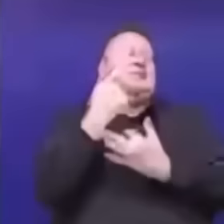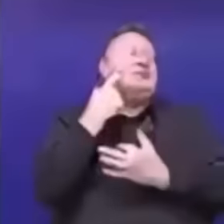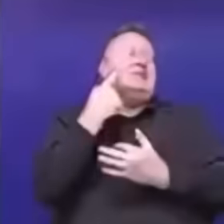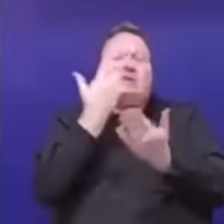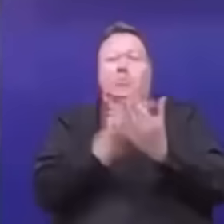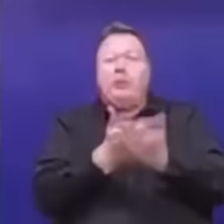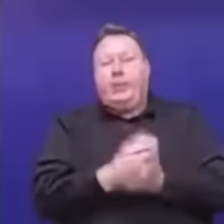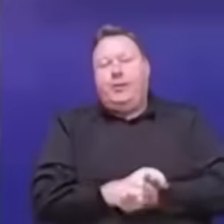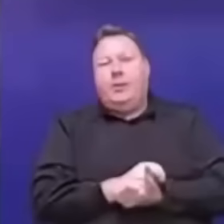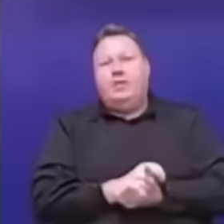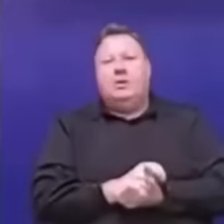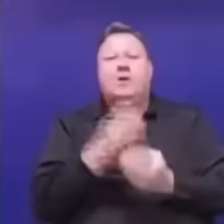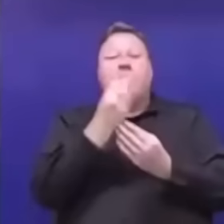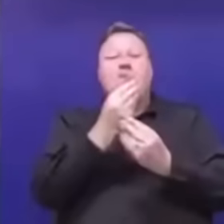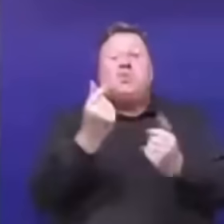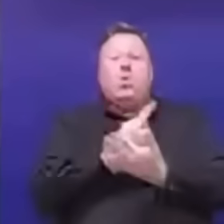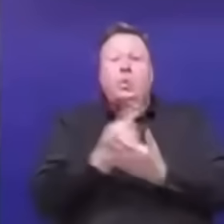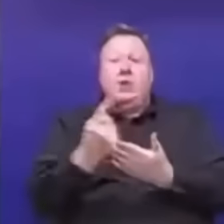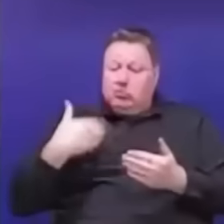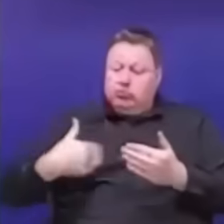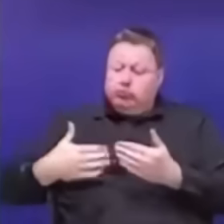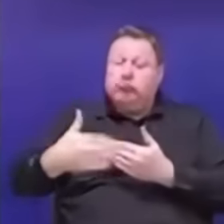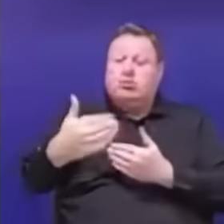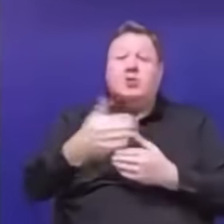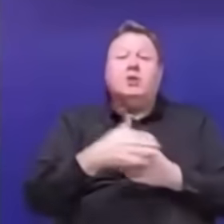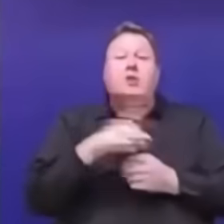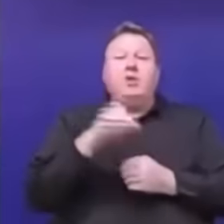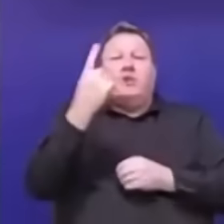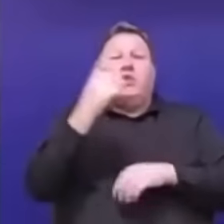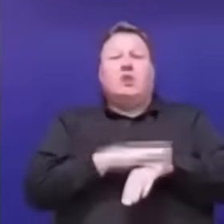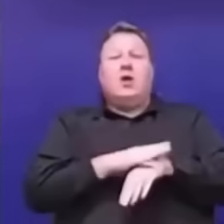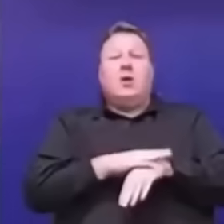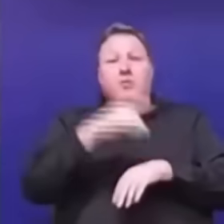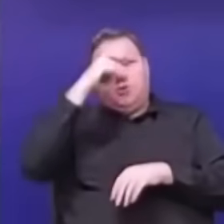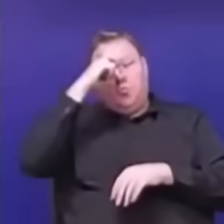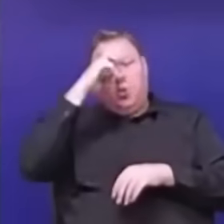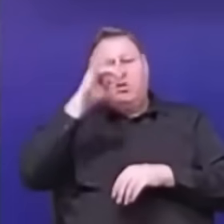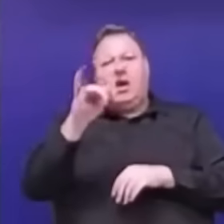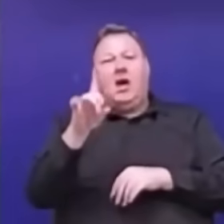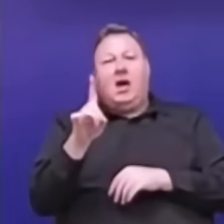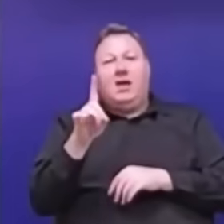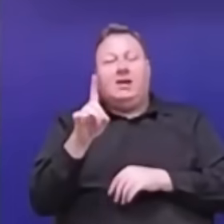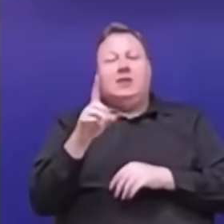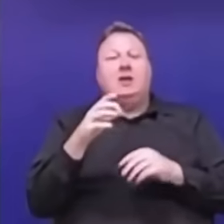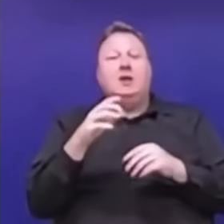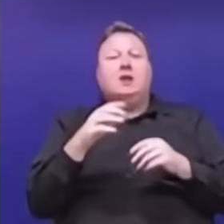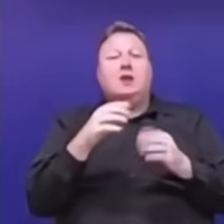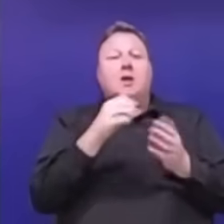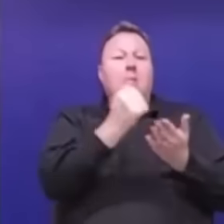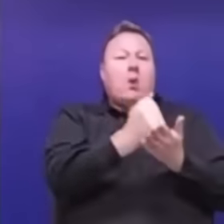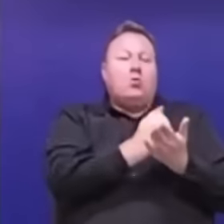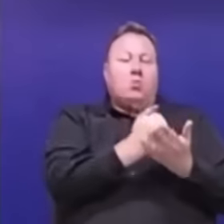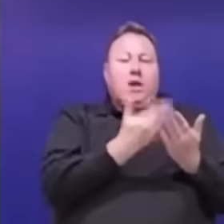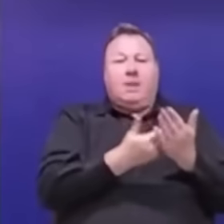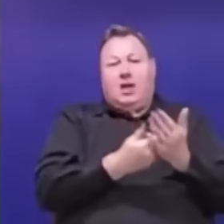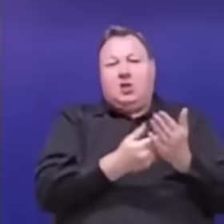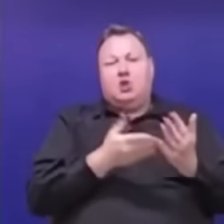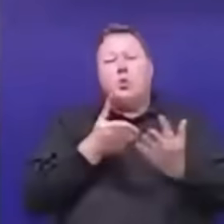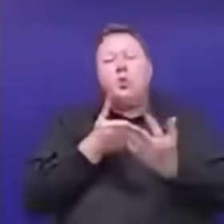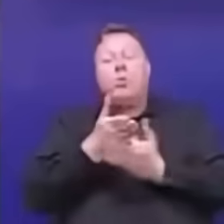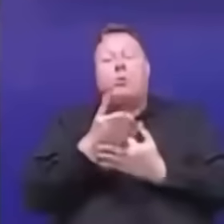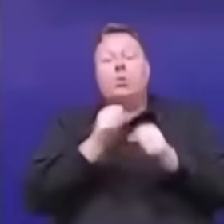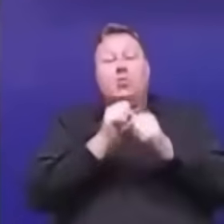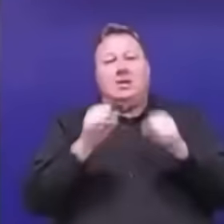few weeks, we will also roll out first-time Smart ID and passport applications through this new secure system. And we